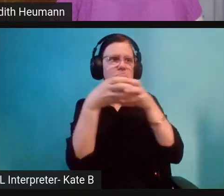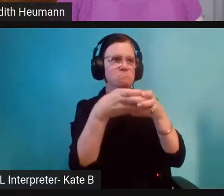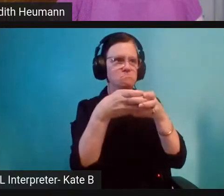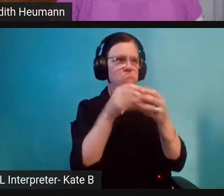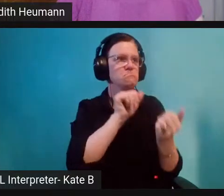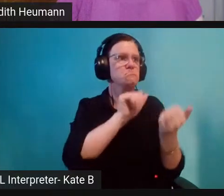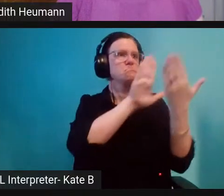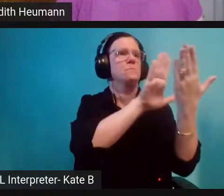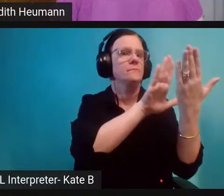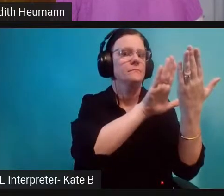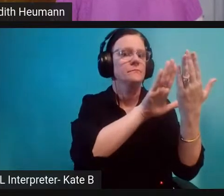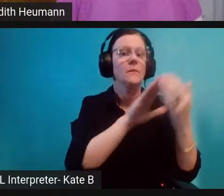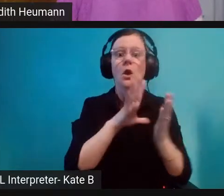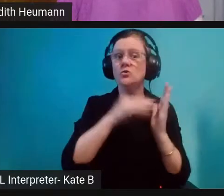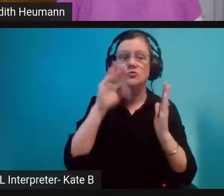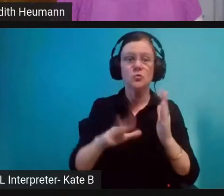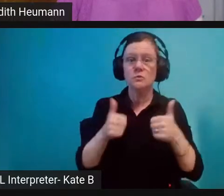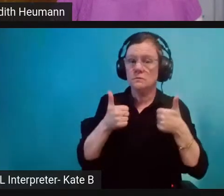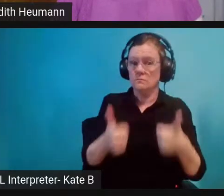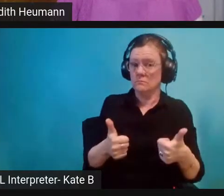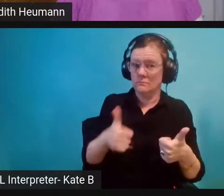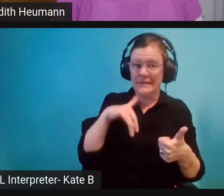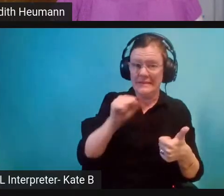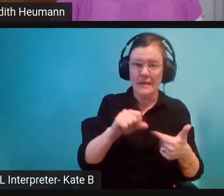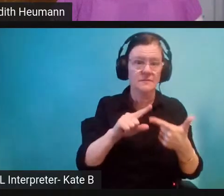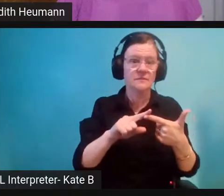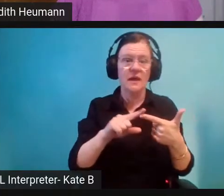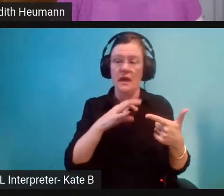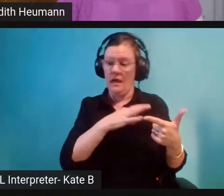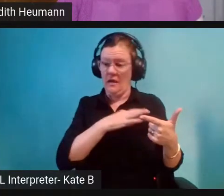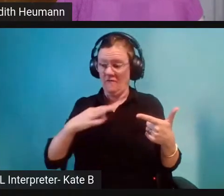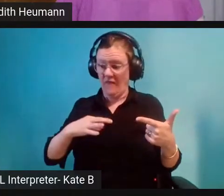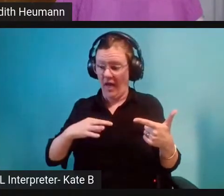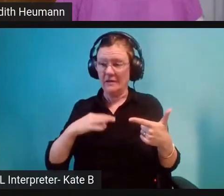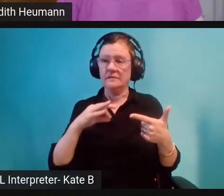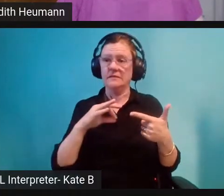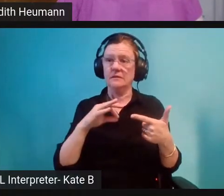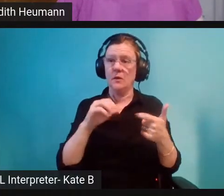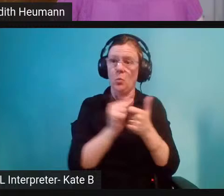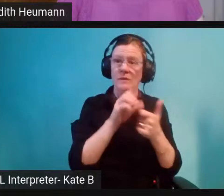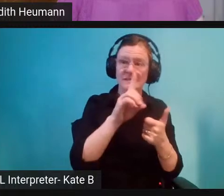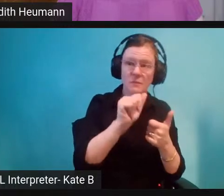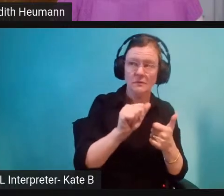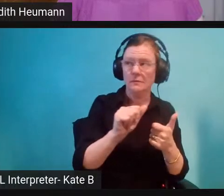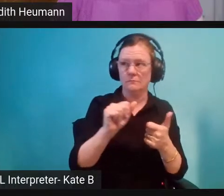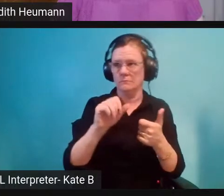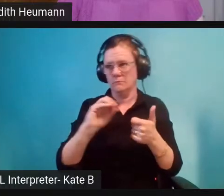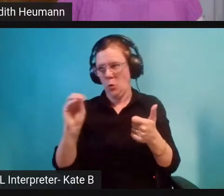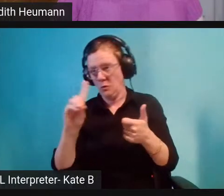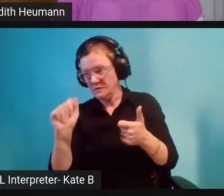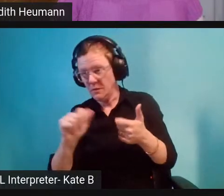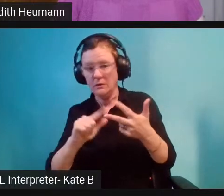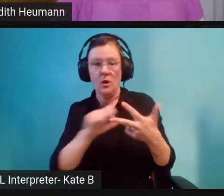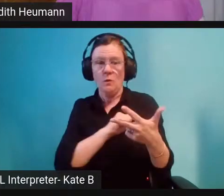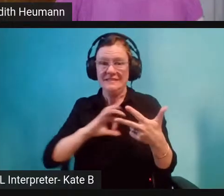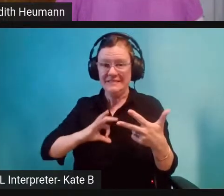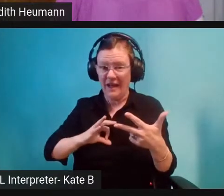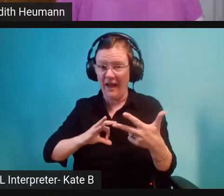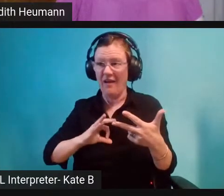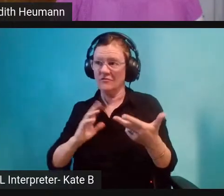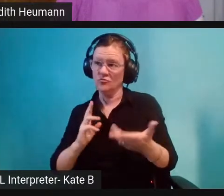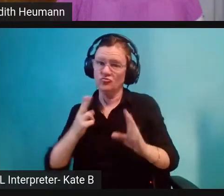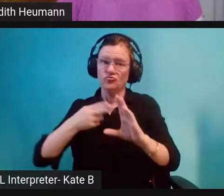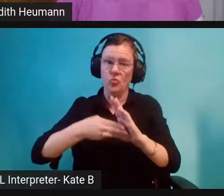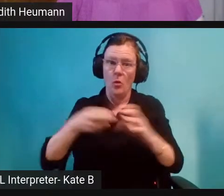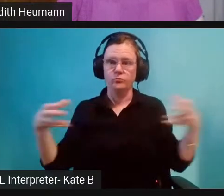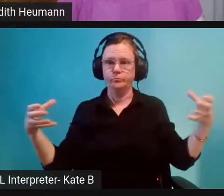students doing it is great if they're disabled faculty or other faculty or staff who have disabilities coming together to